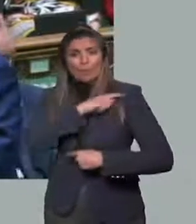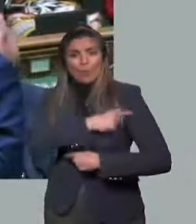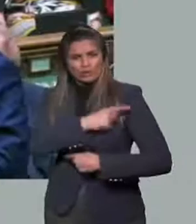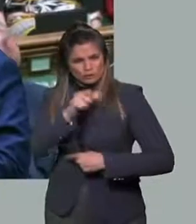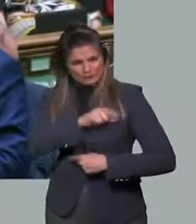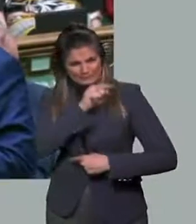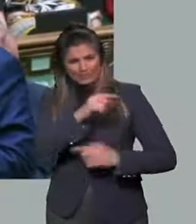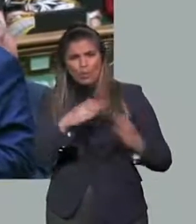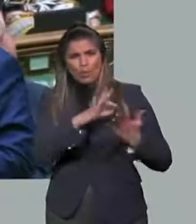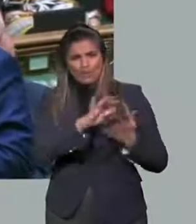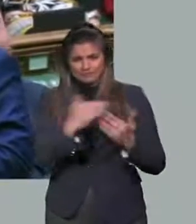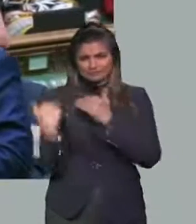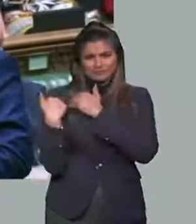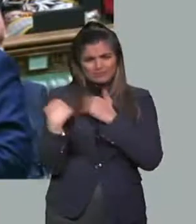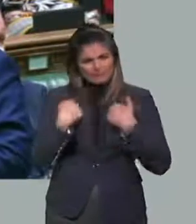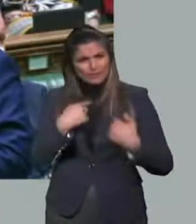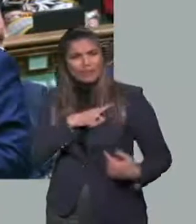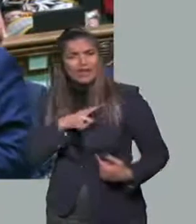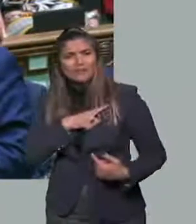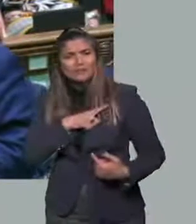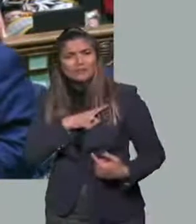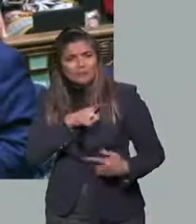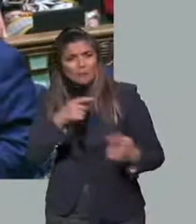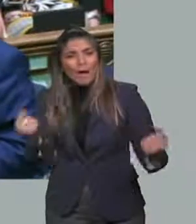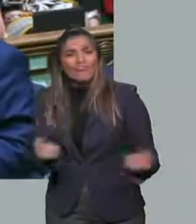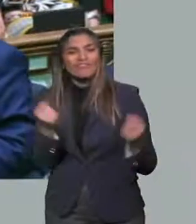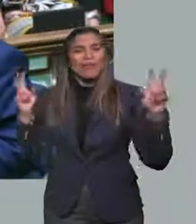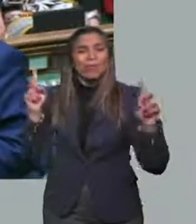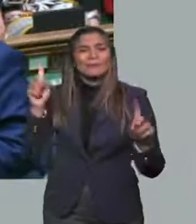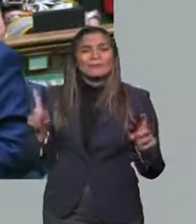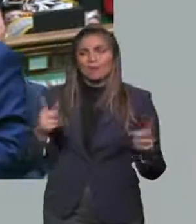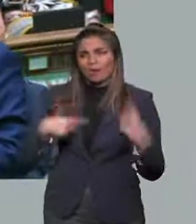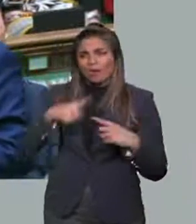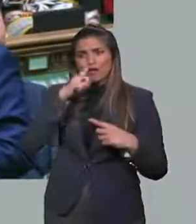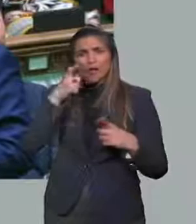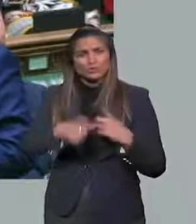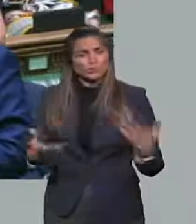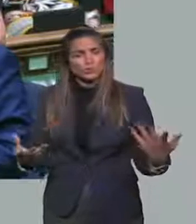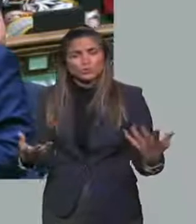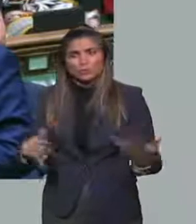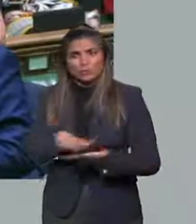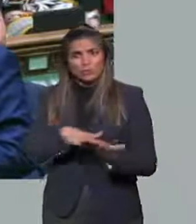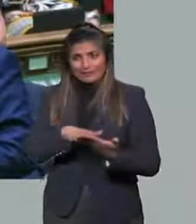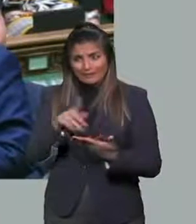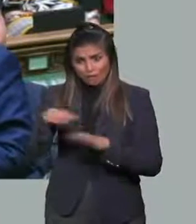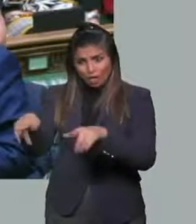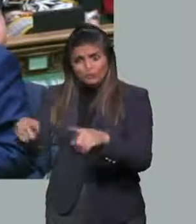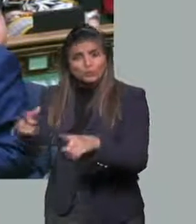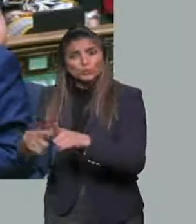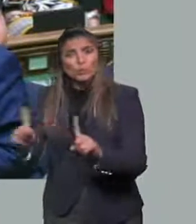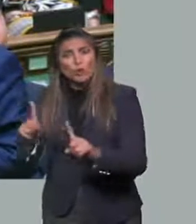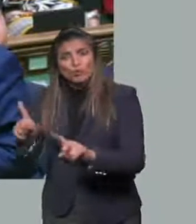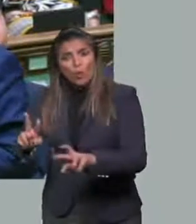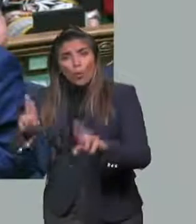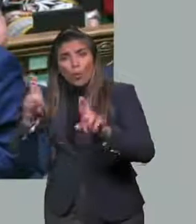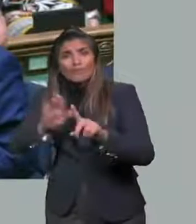it. If all these powerful people can't make it happen, what hope do all the other children fleeing this awful war have of